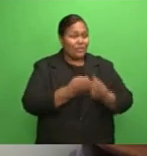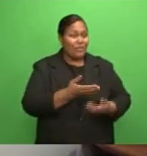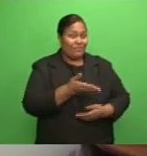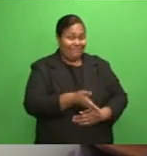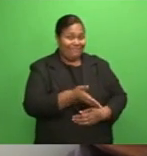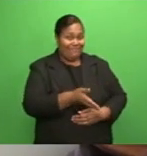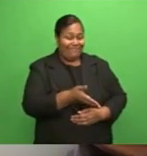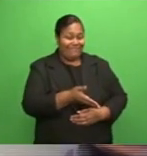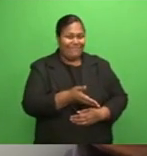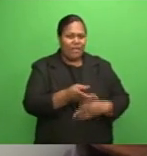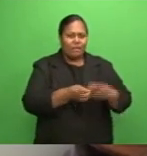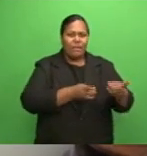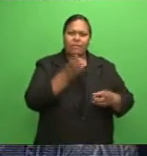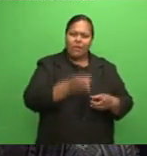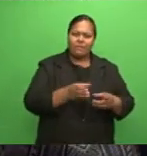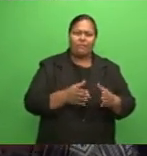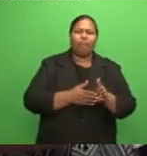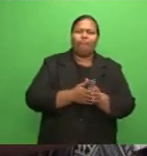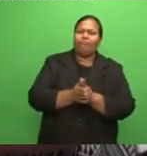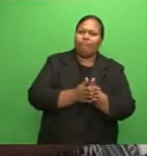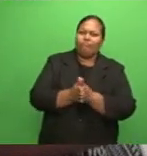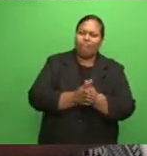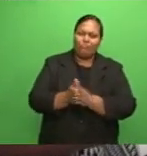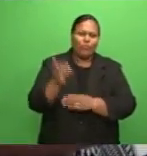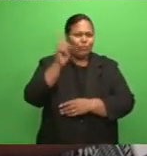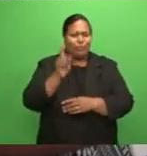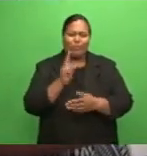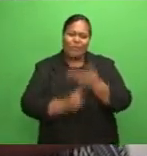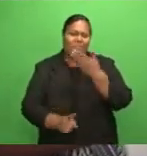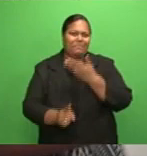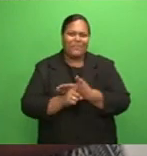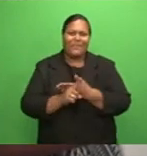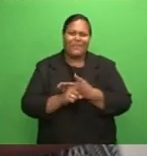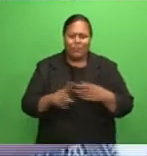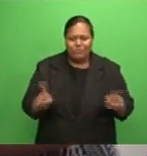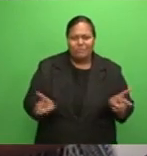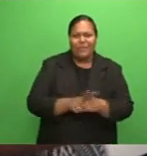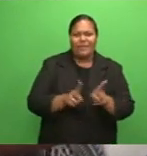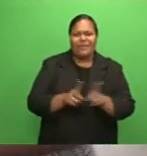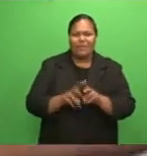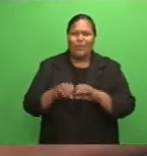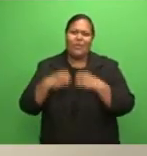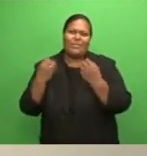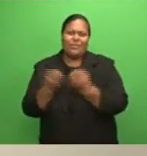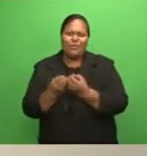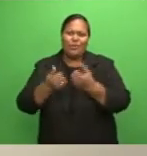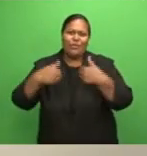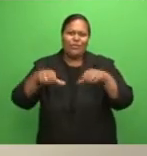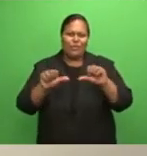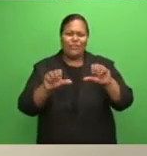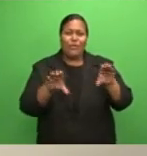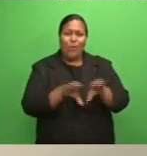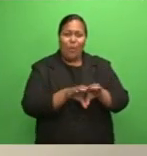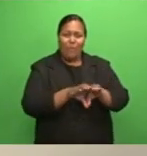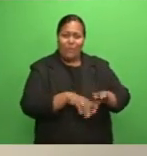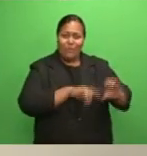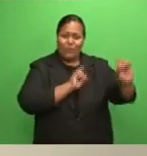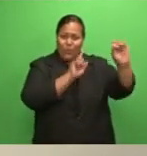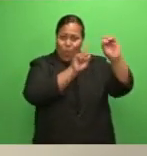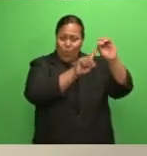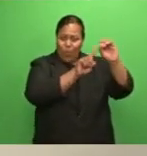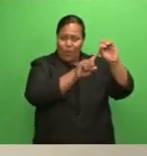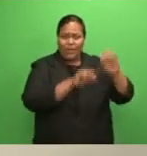they've waited for this day to work alongside an organization intent on achieving a common goal. We actually didn't know